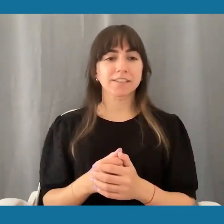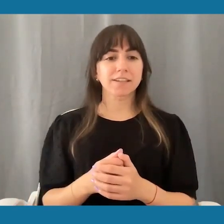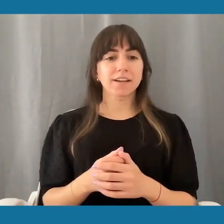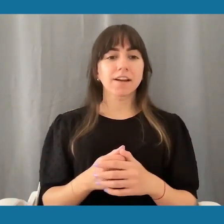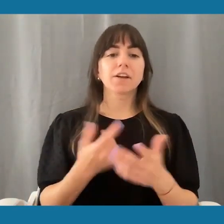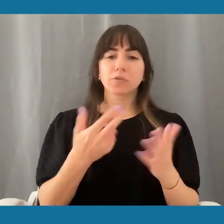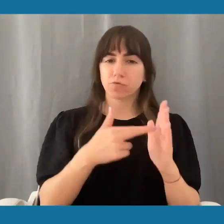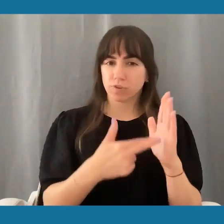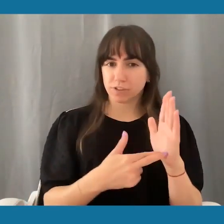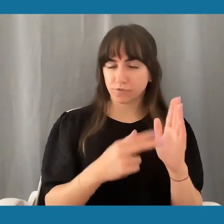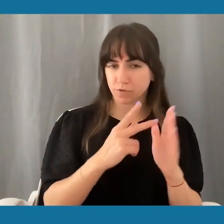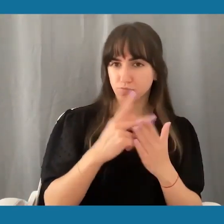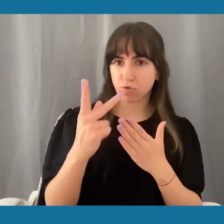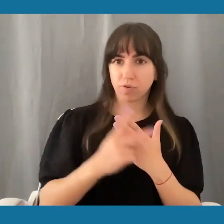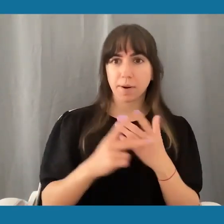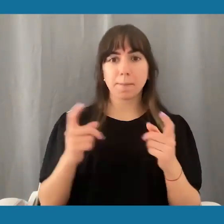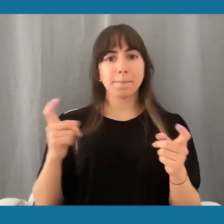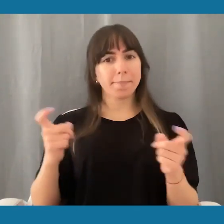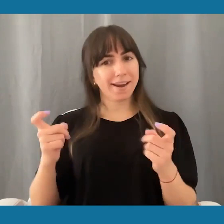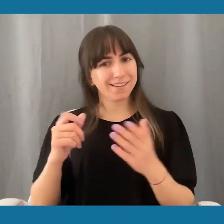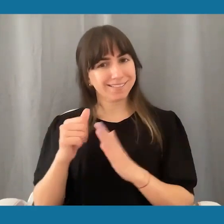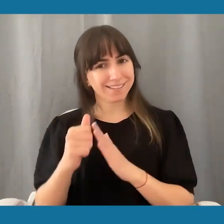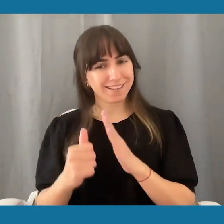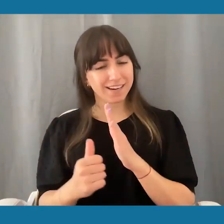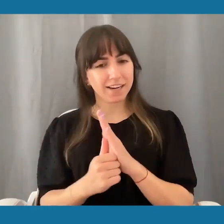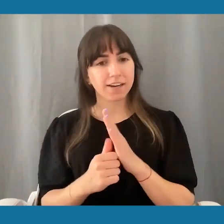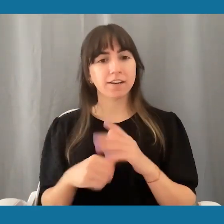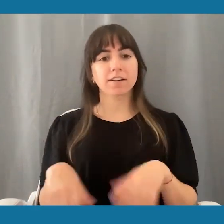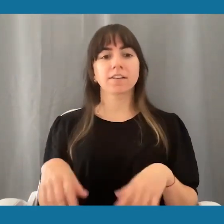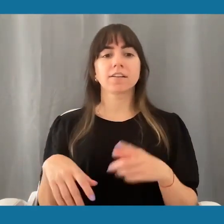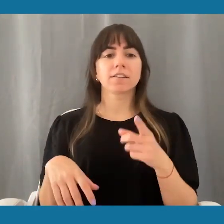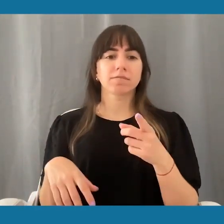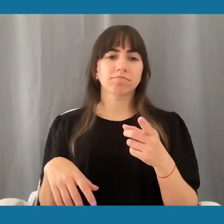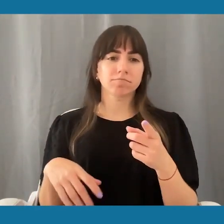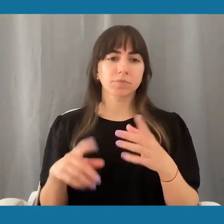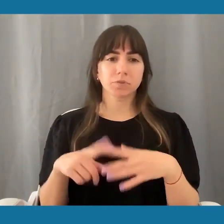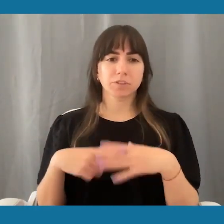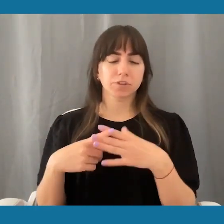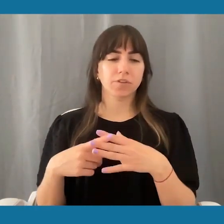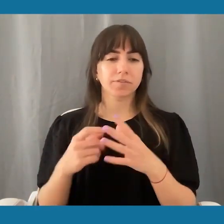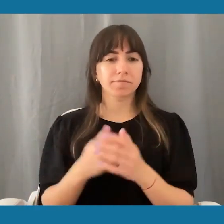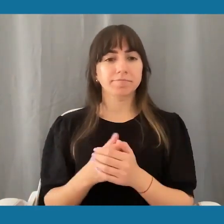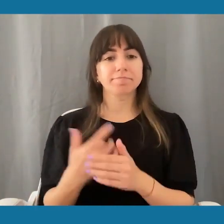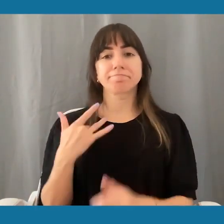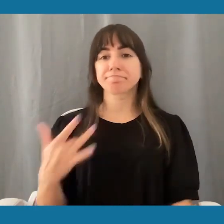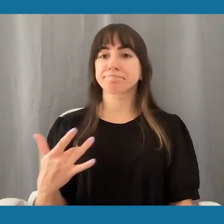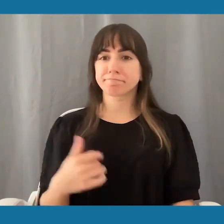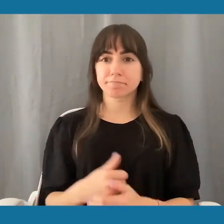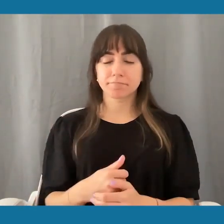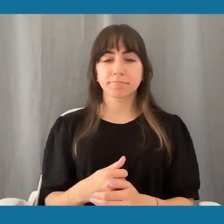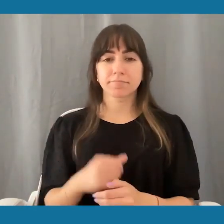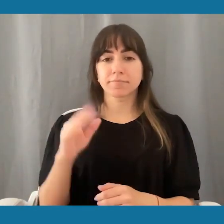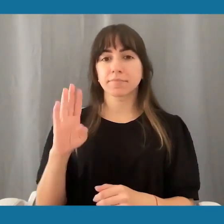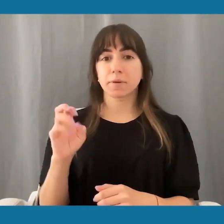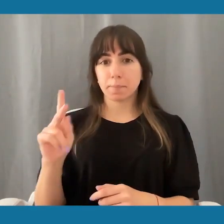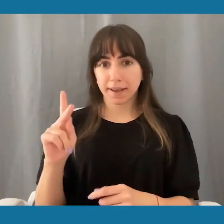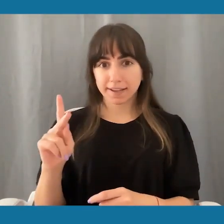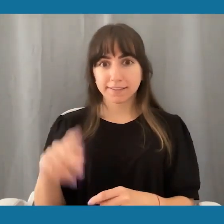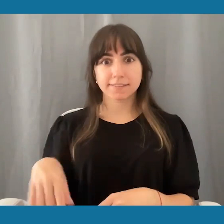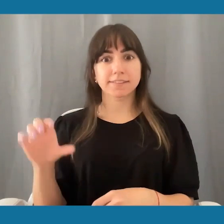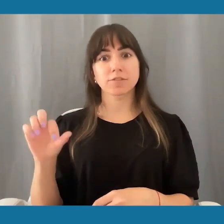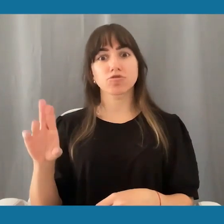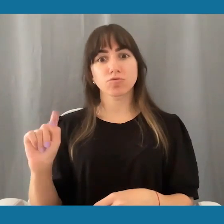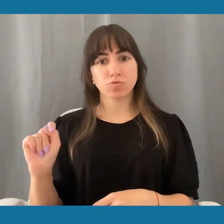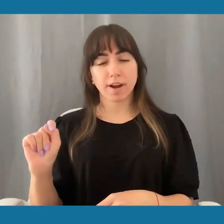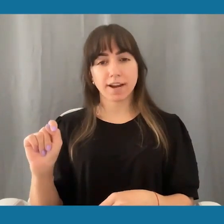Generally, banks and credit unions do not offer ABLE accounts. This is a state-run program, and so to access it, you do have to go online.